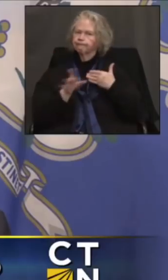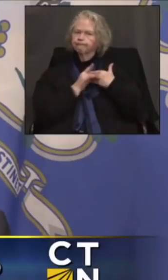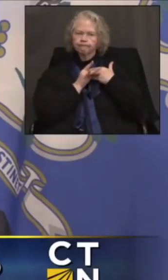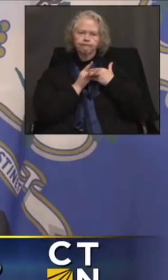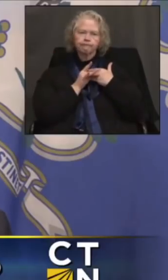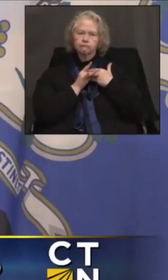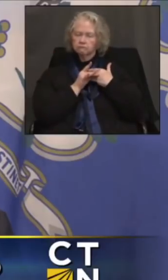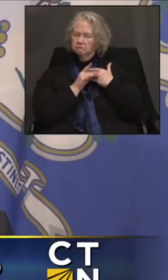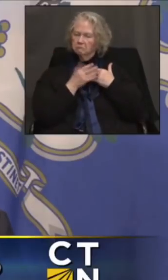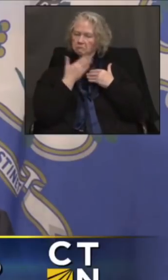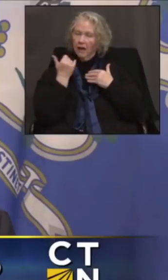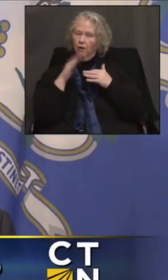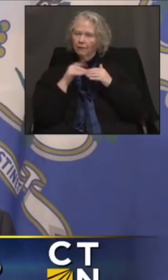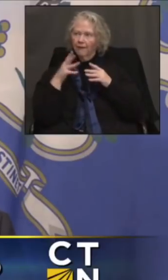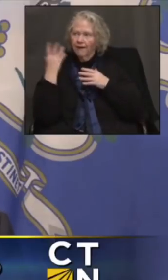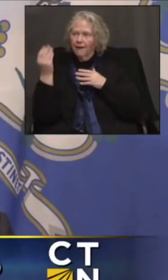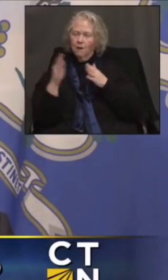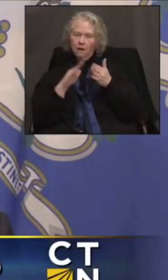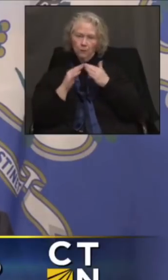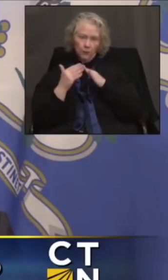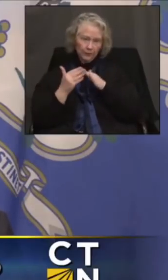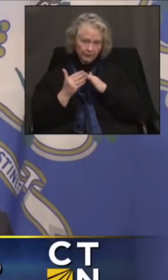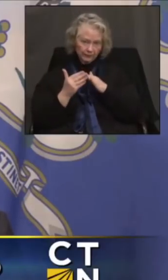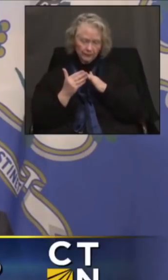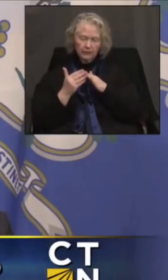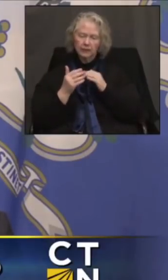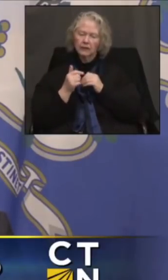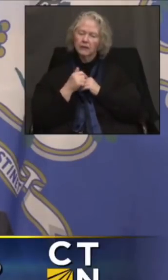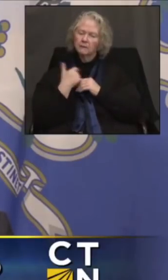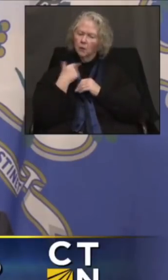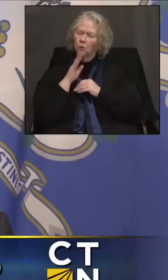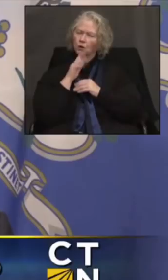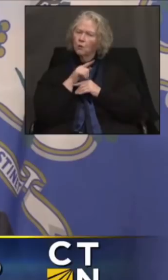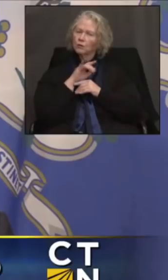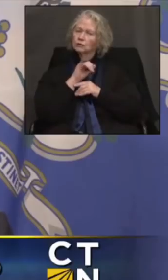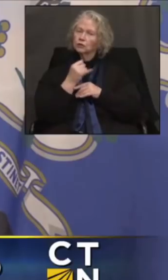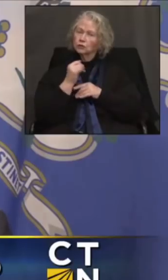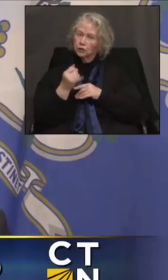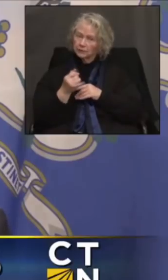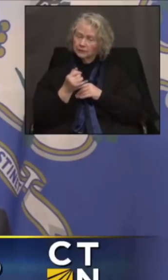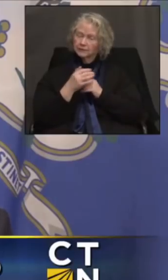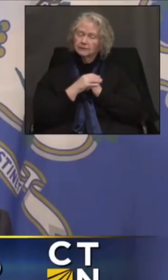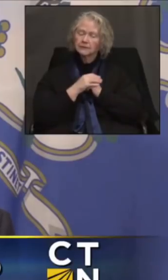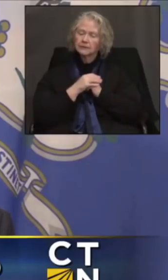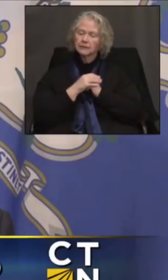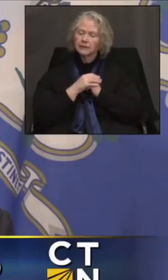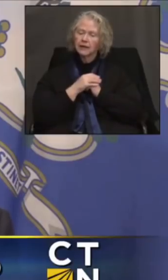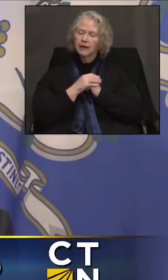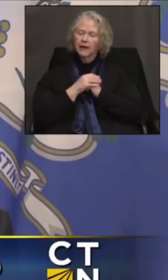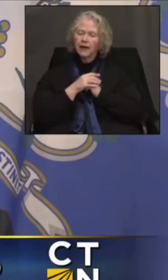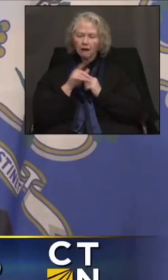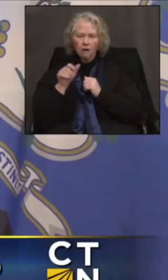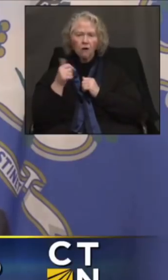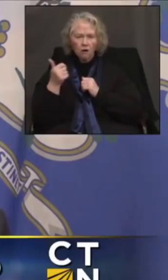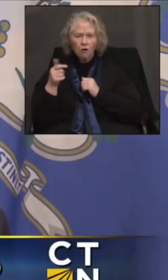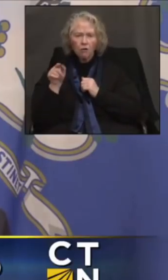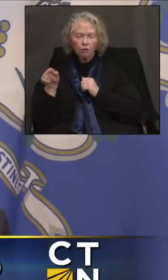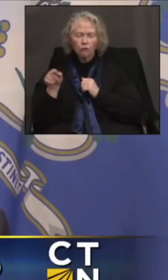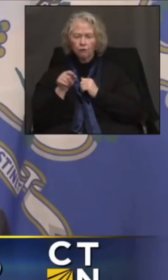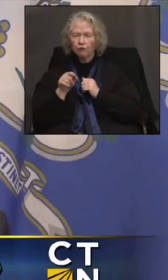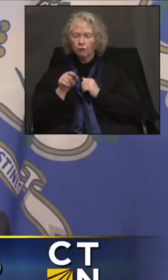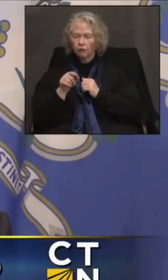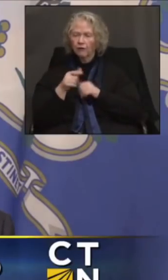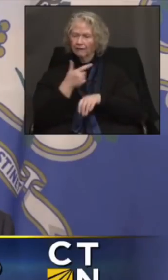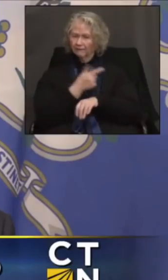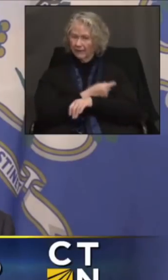general overall community. But, we're talking to Johnson & Johnson and the other guys this past week,